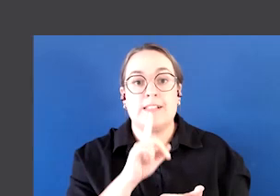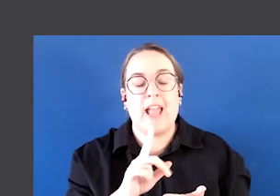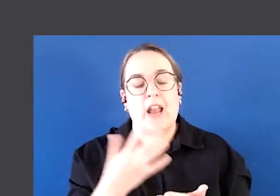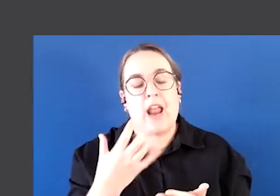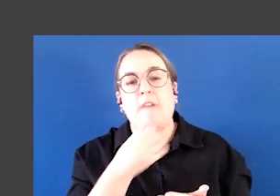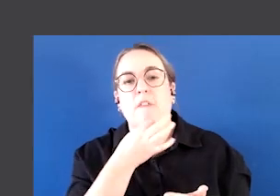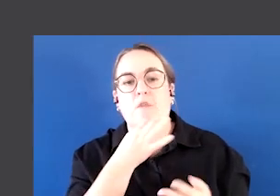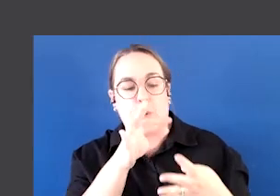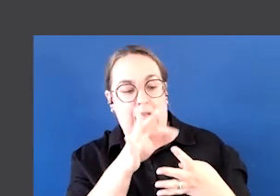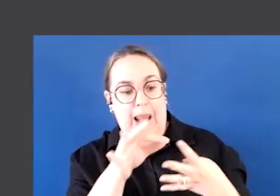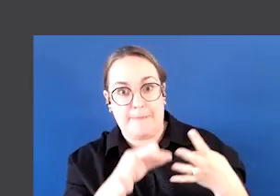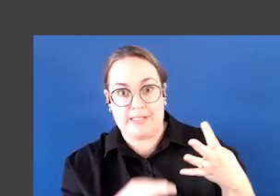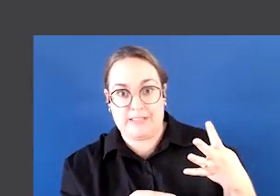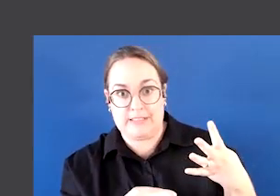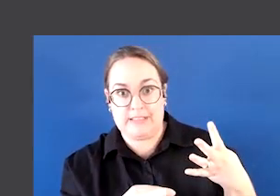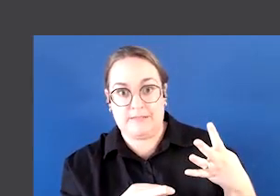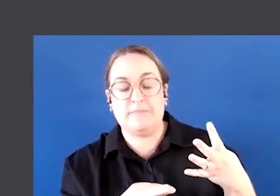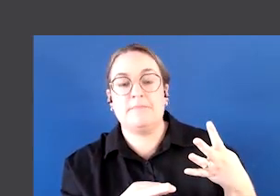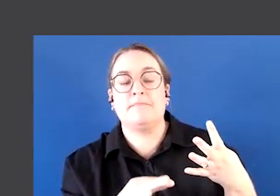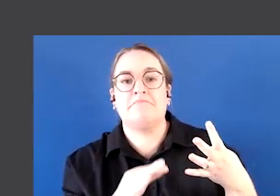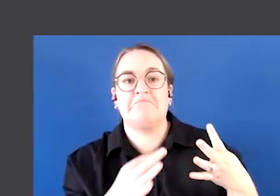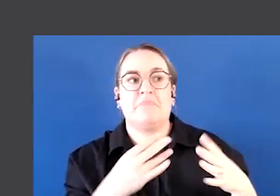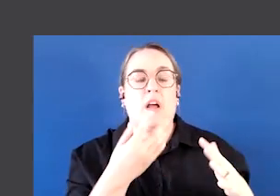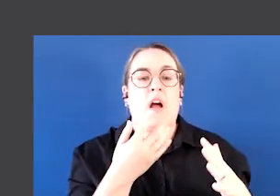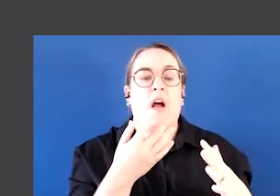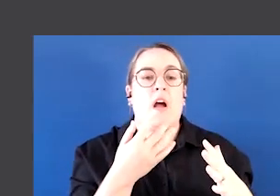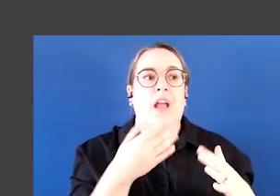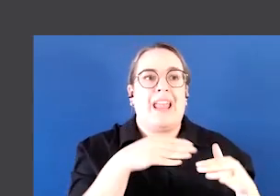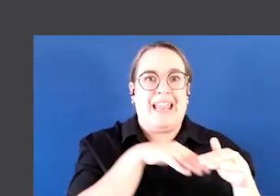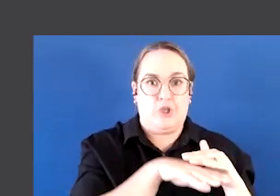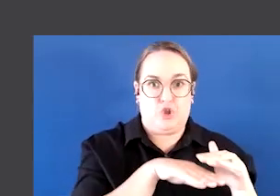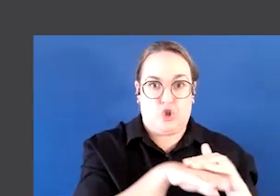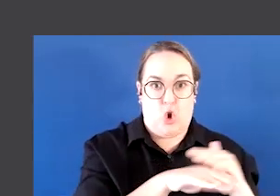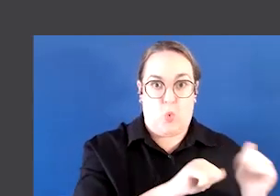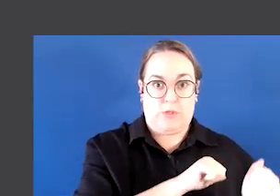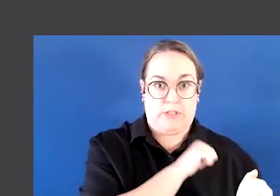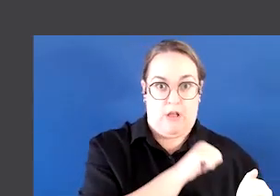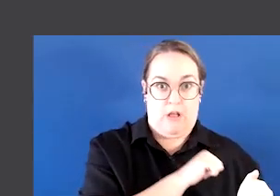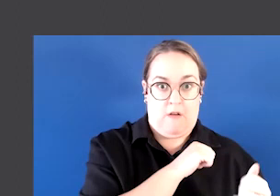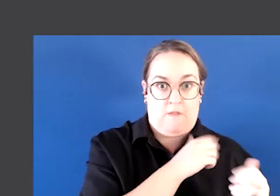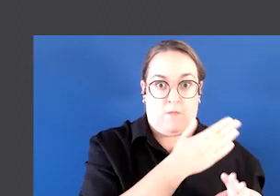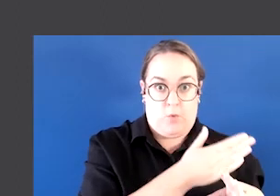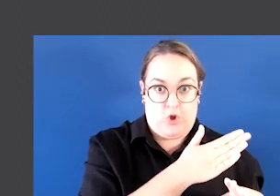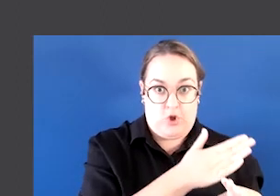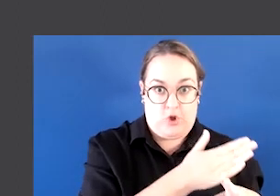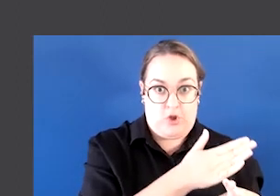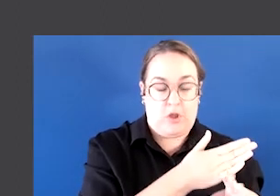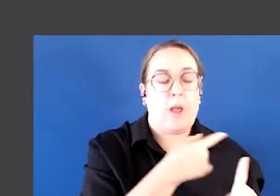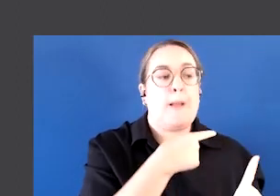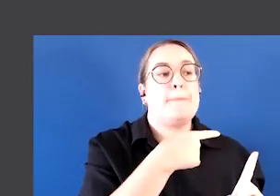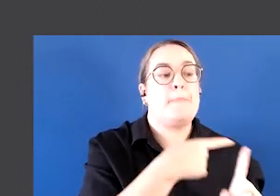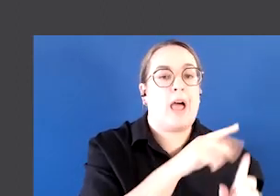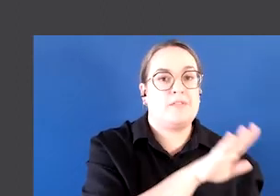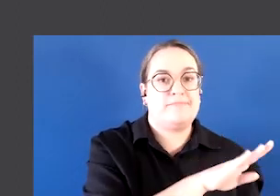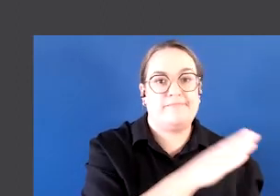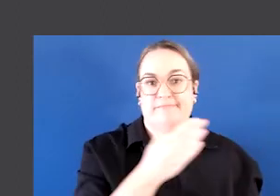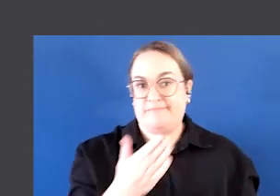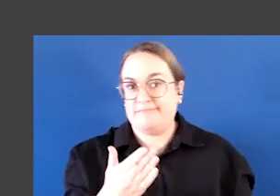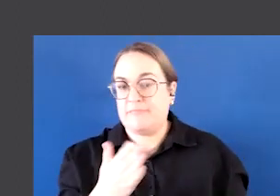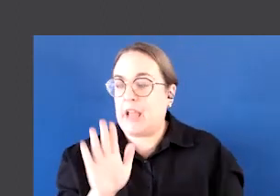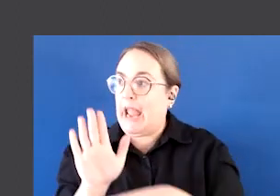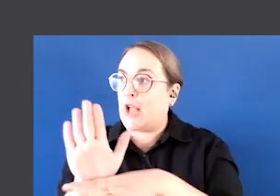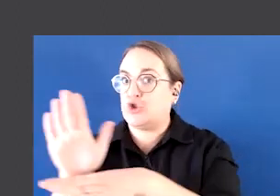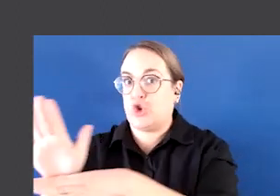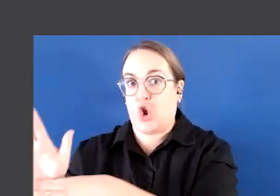as Sarah described, there's elements of the framework that apply both internally, that is to our staff, but it's important to note that they